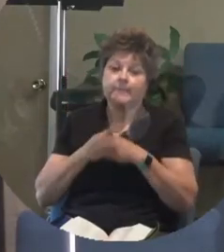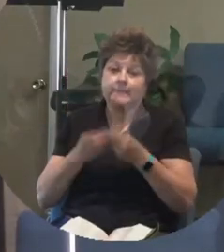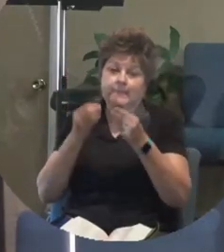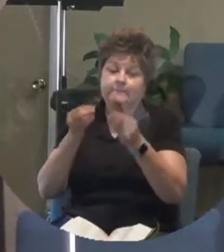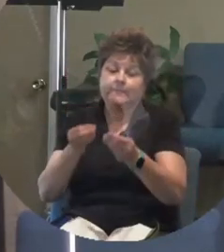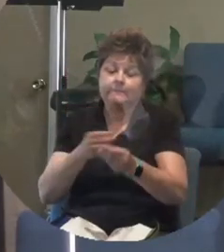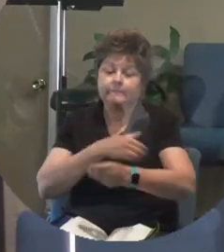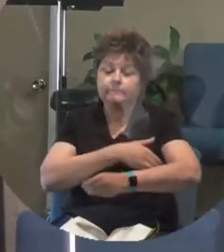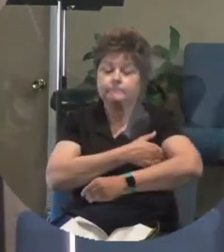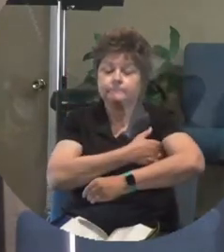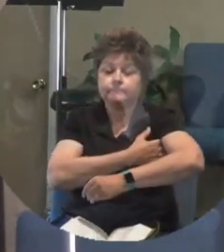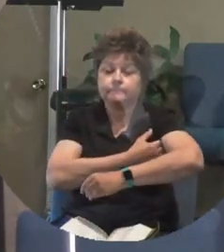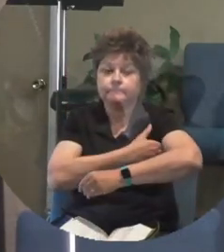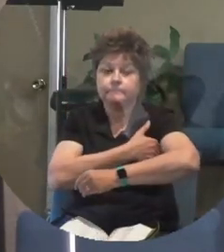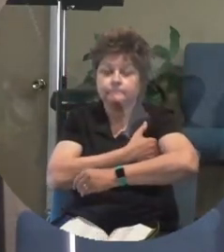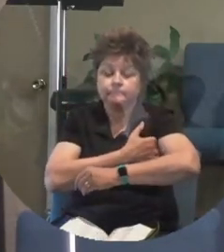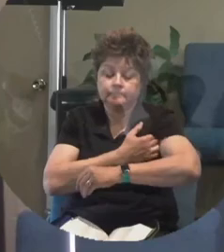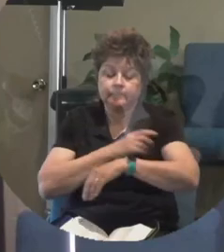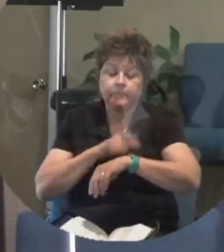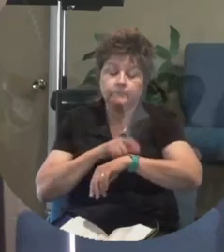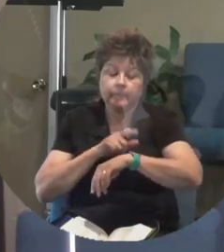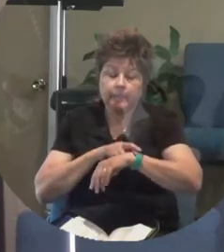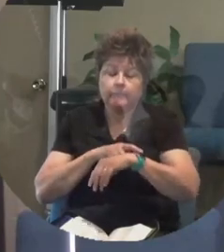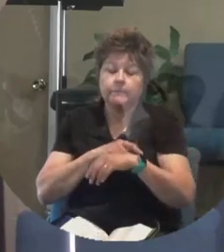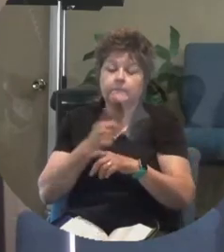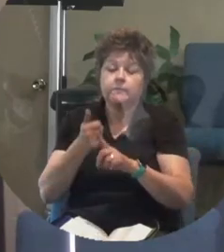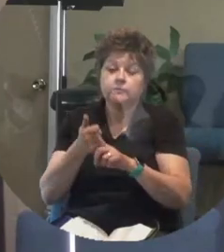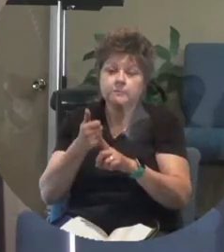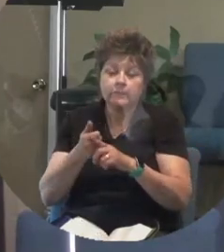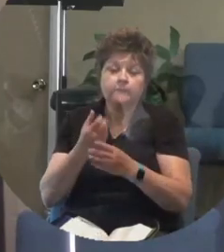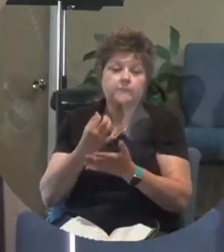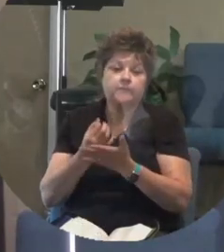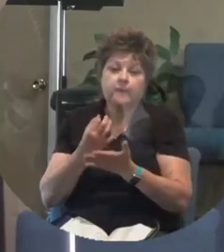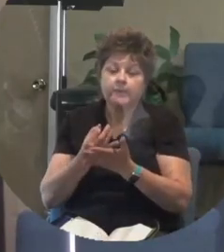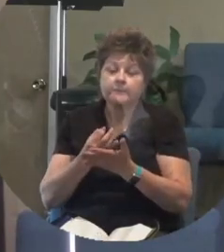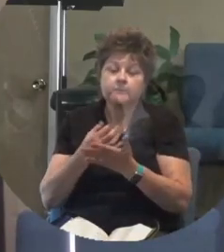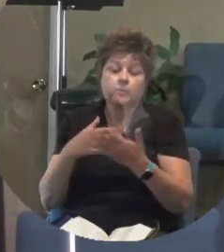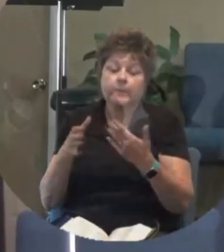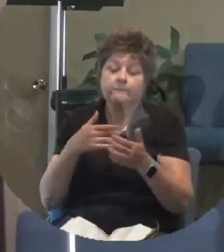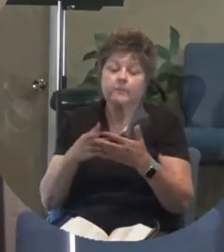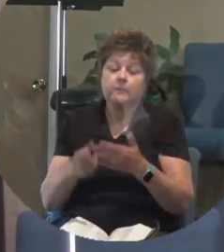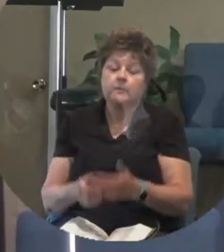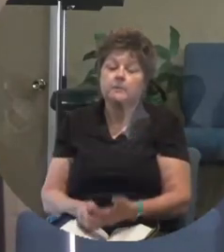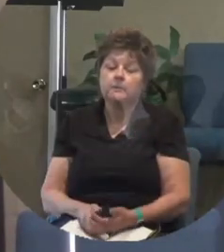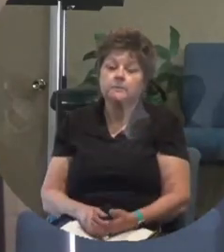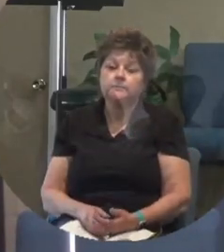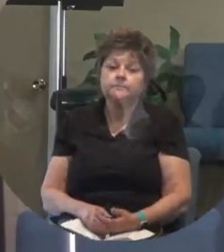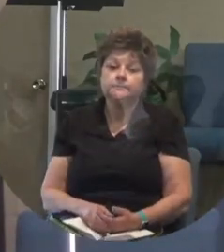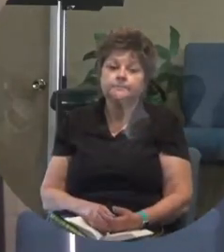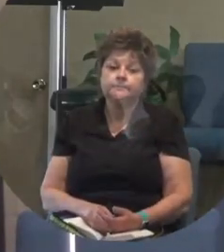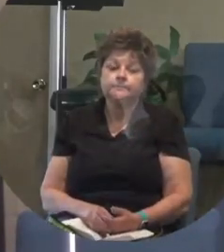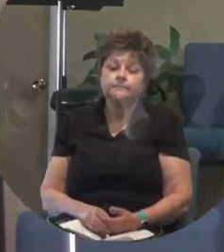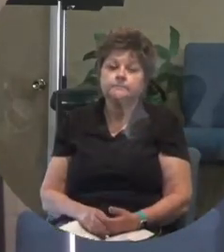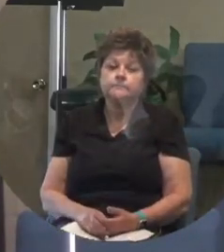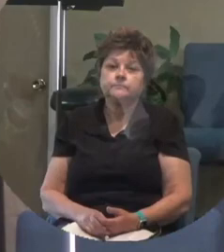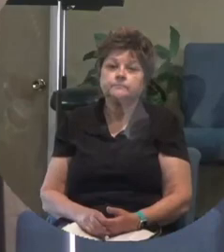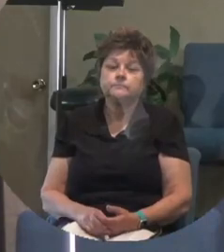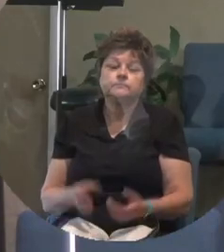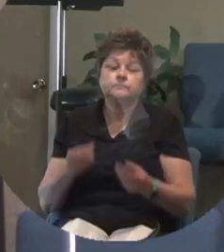giving of your time, of yourself, of your finances, of whatever. Because we're giving our